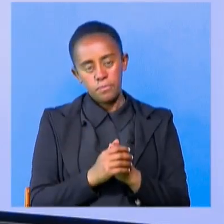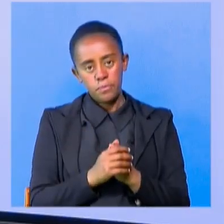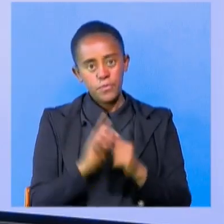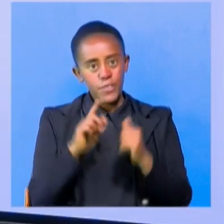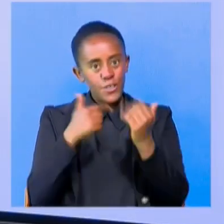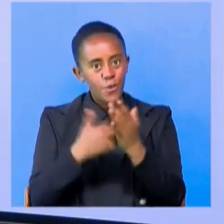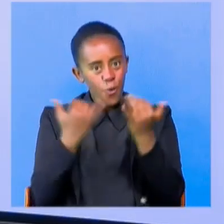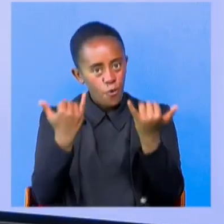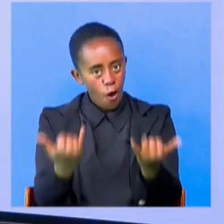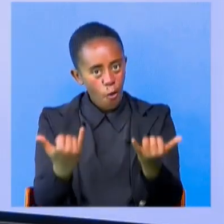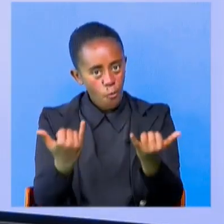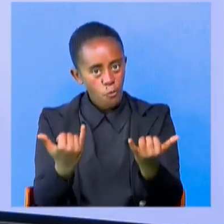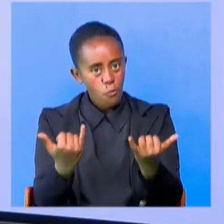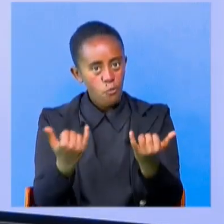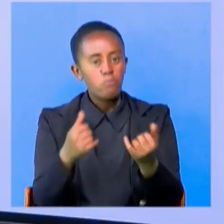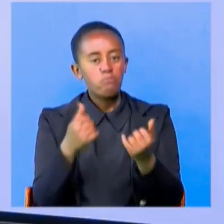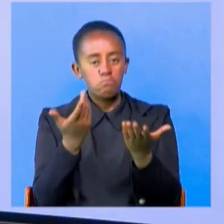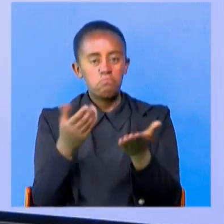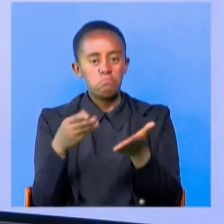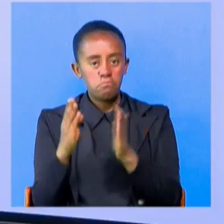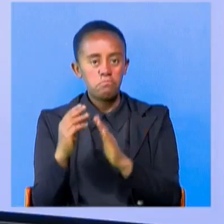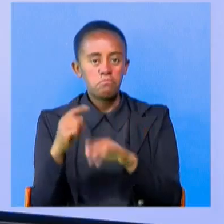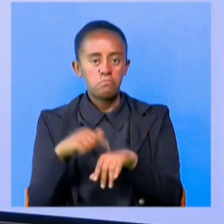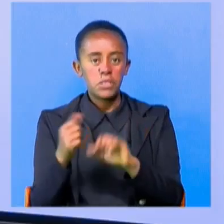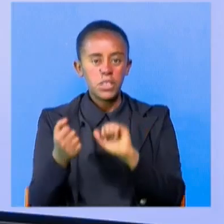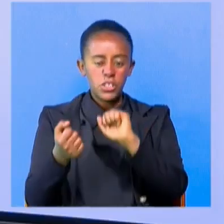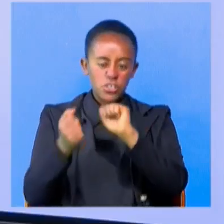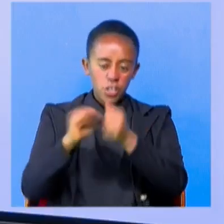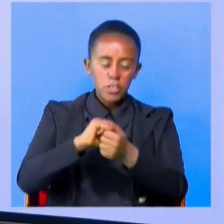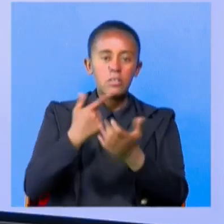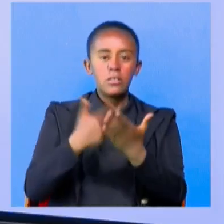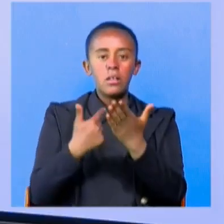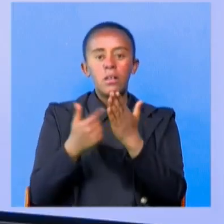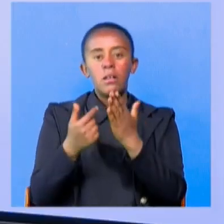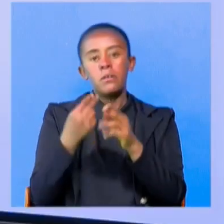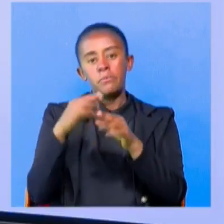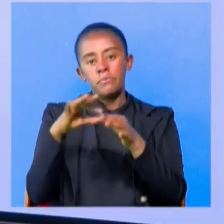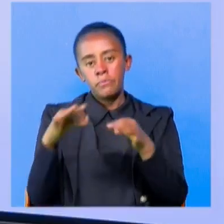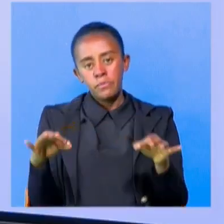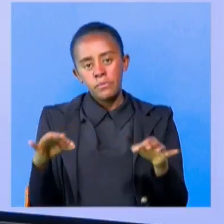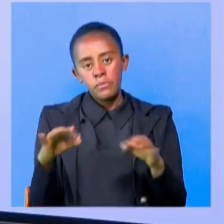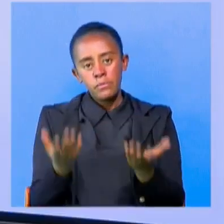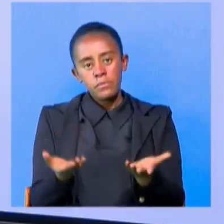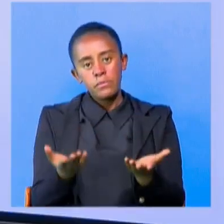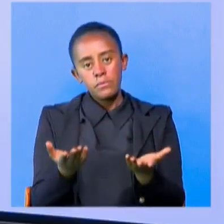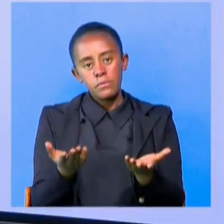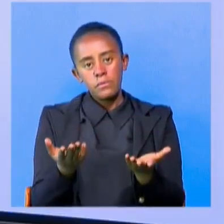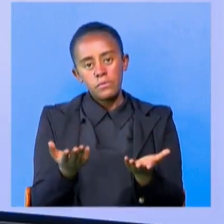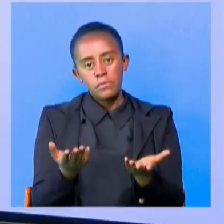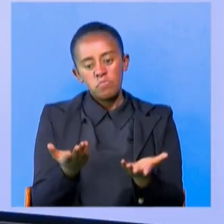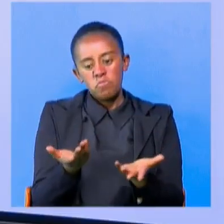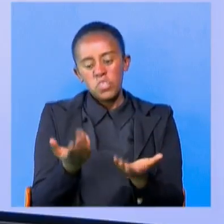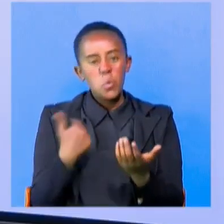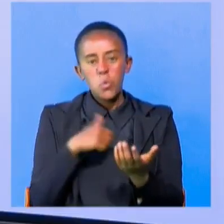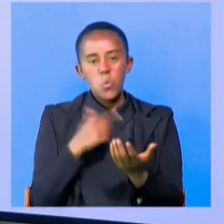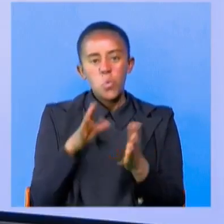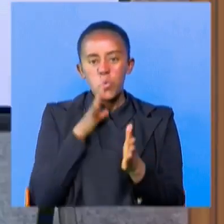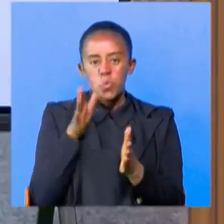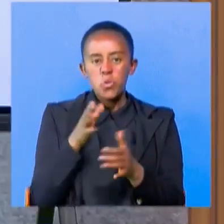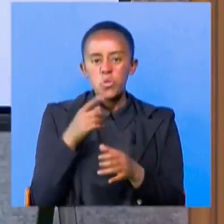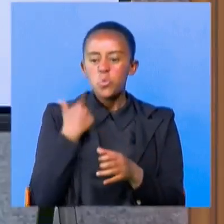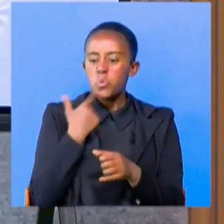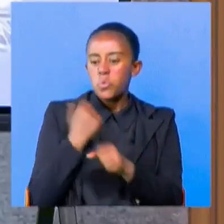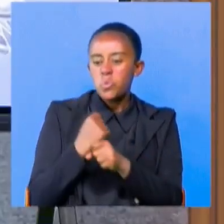So now, let's go and change this sentence about what? We don't want to talk about the door of